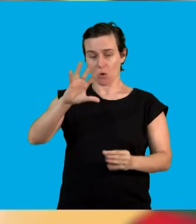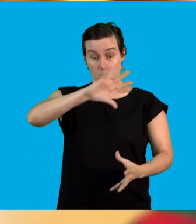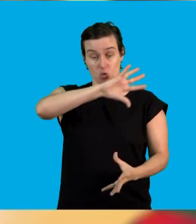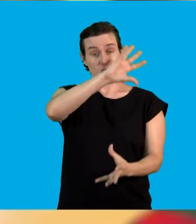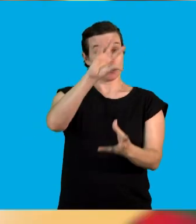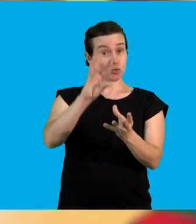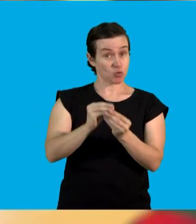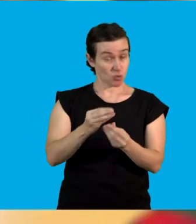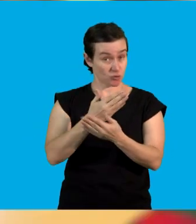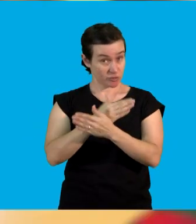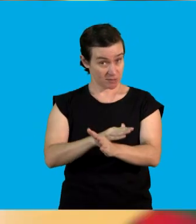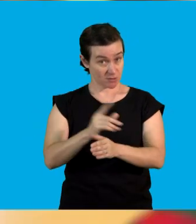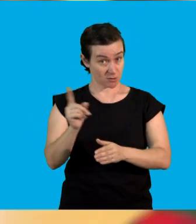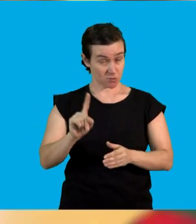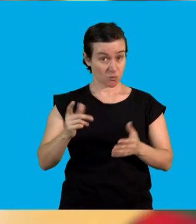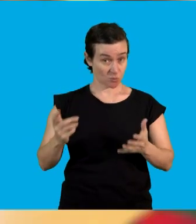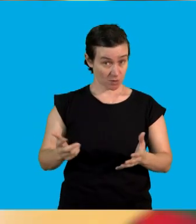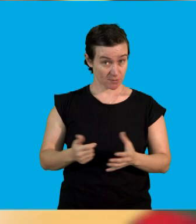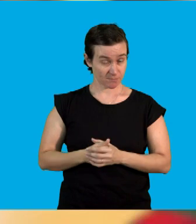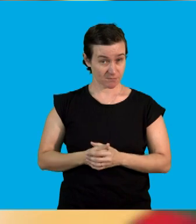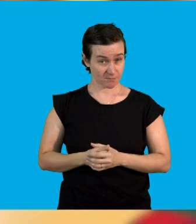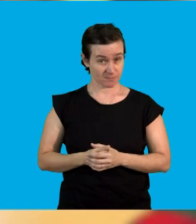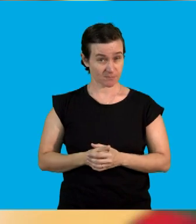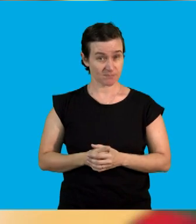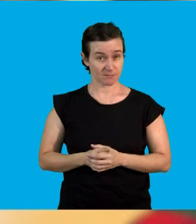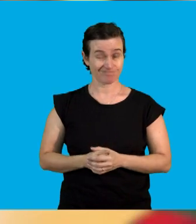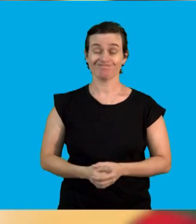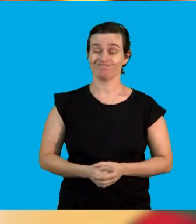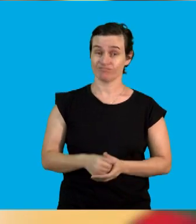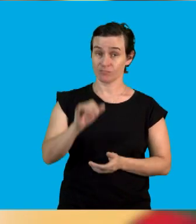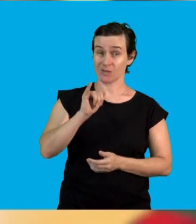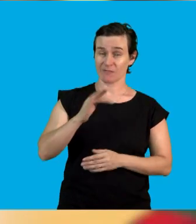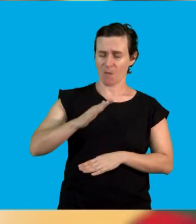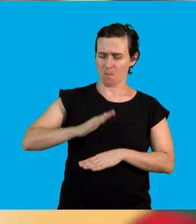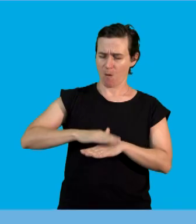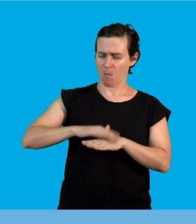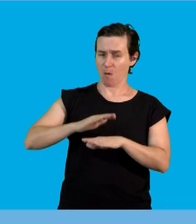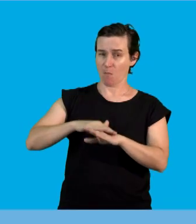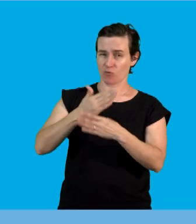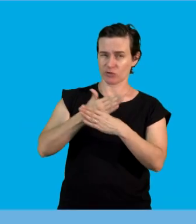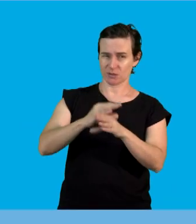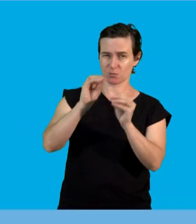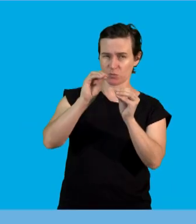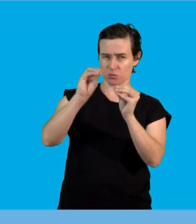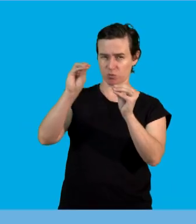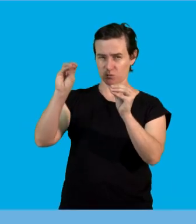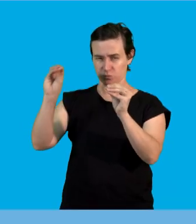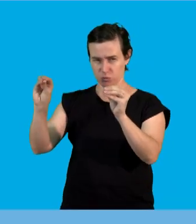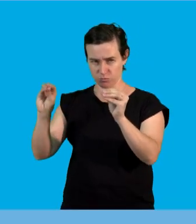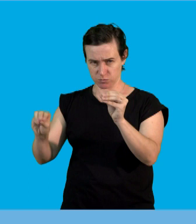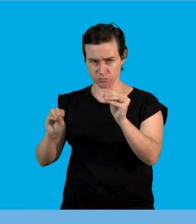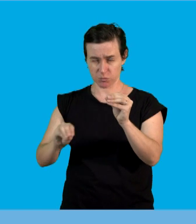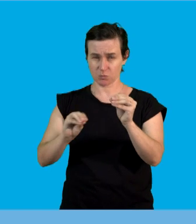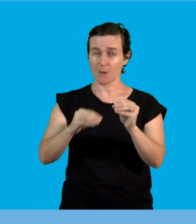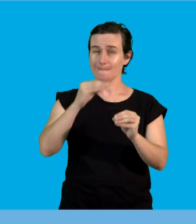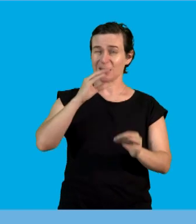circuit to the entire resistance of the circuit? As we are adding more resistors in parallel, the